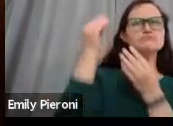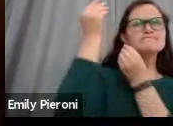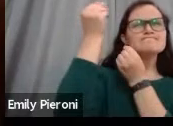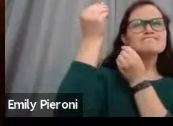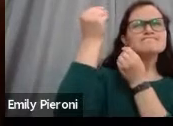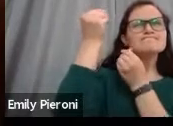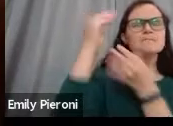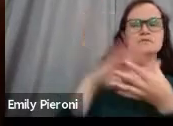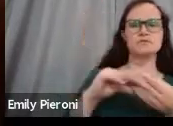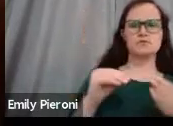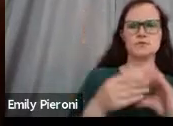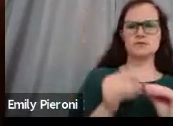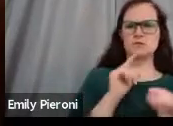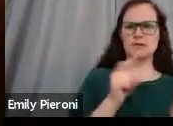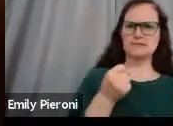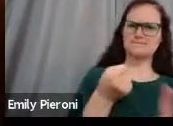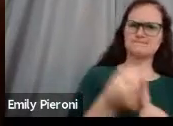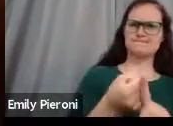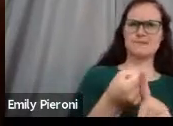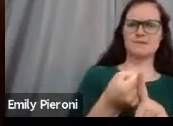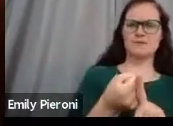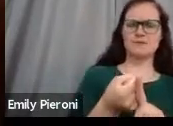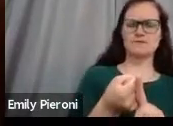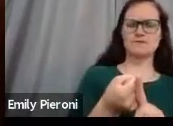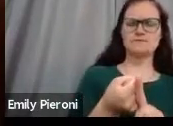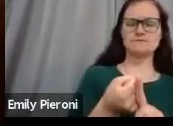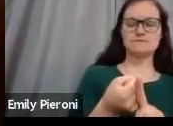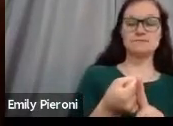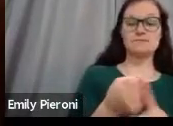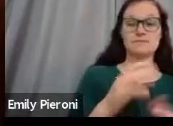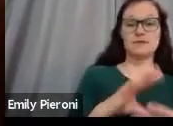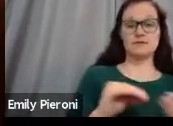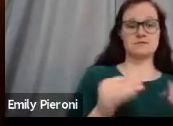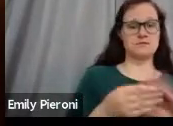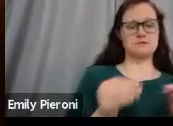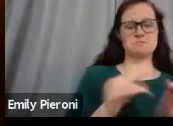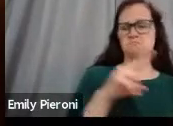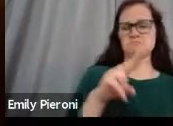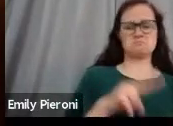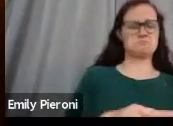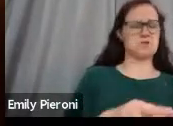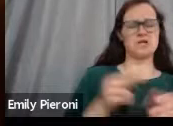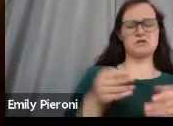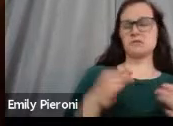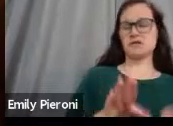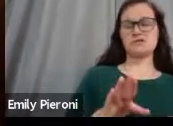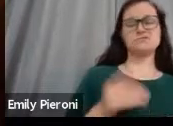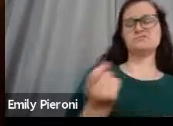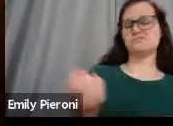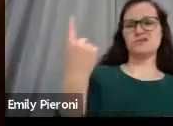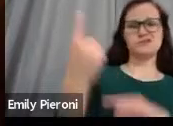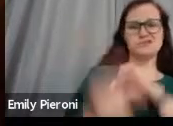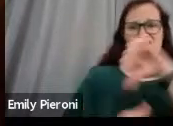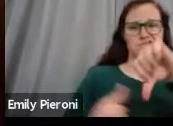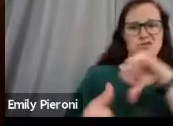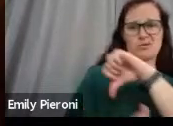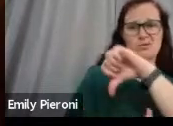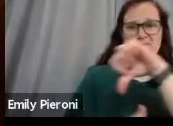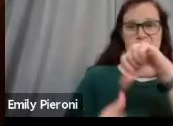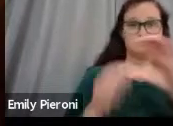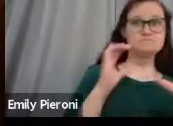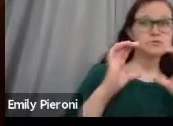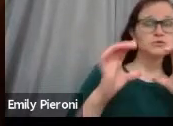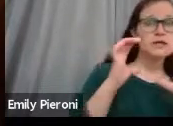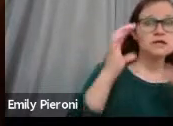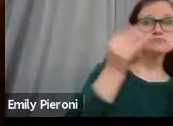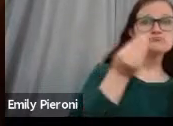have, but storytelling is really the most natural way for us to understand each other and to communicate